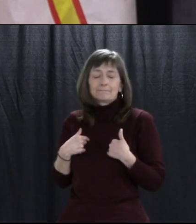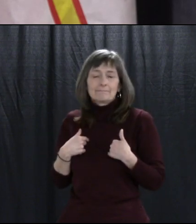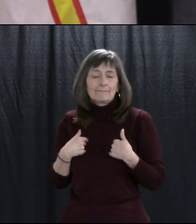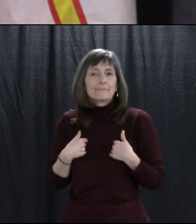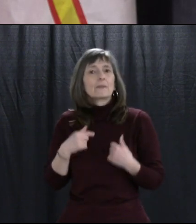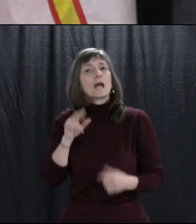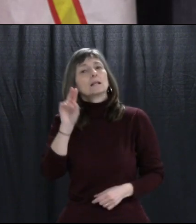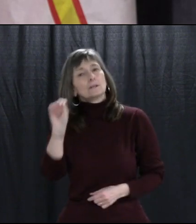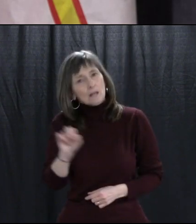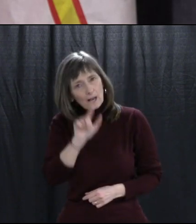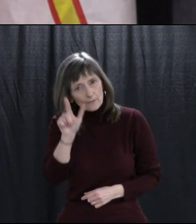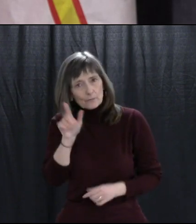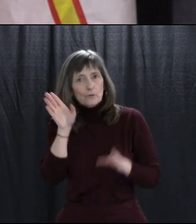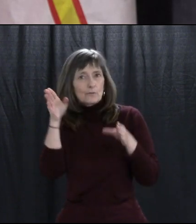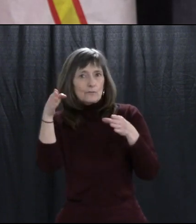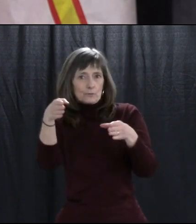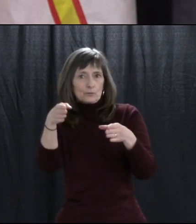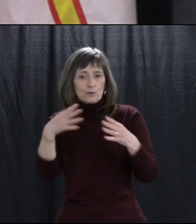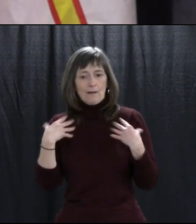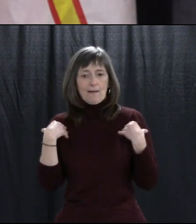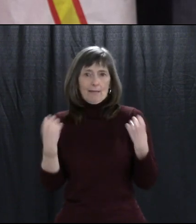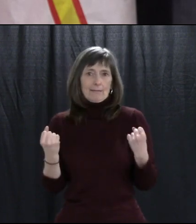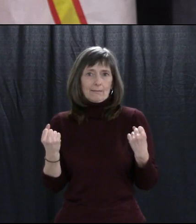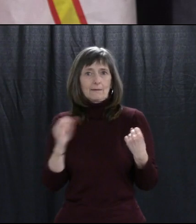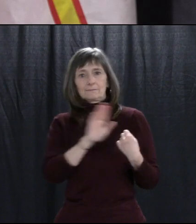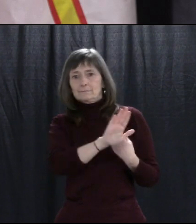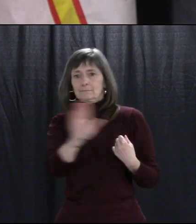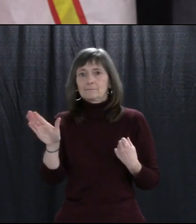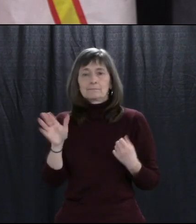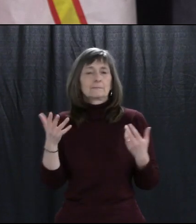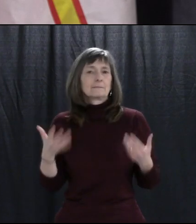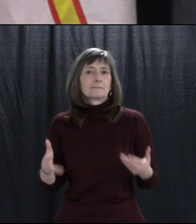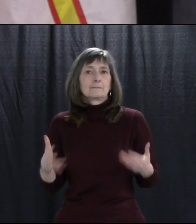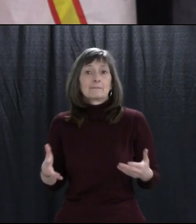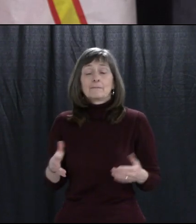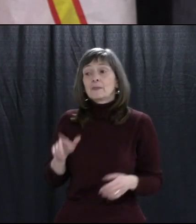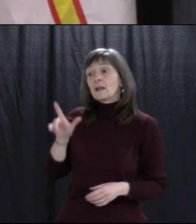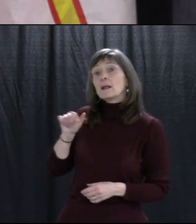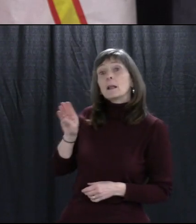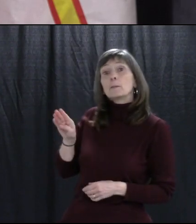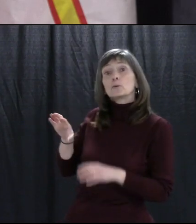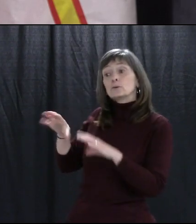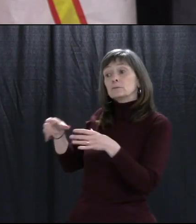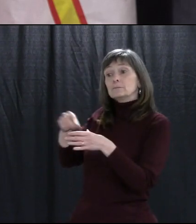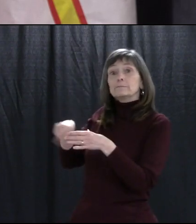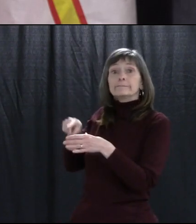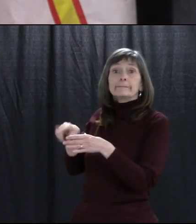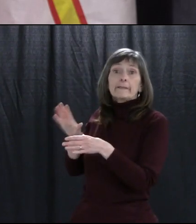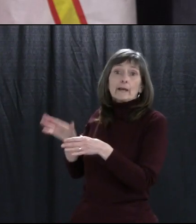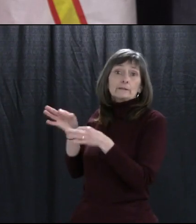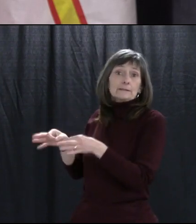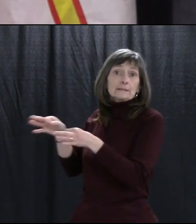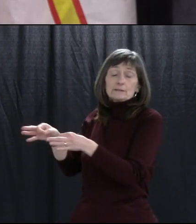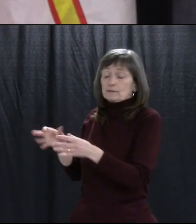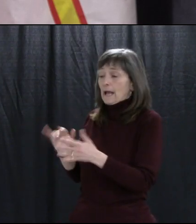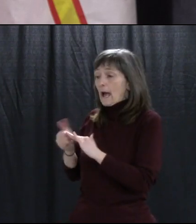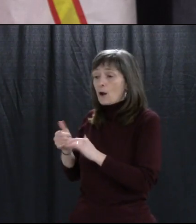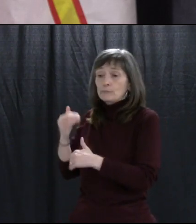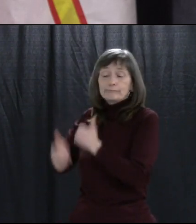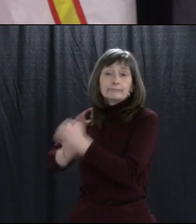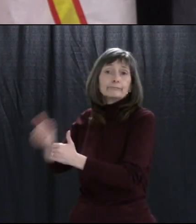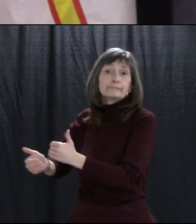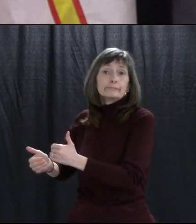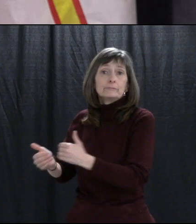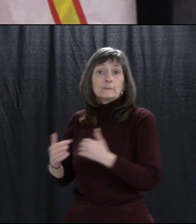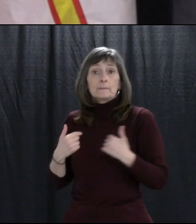and its residents. That's my focus right now. The party will make whatever decisions they want, but I will continue to be the Premier and